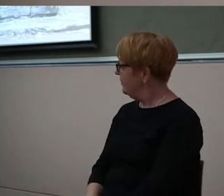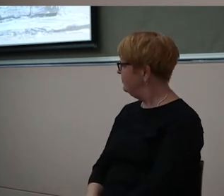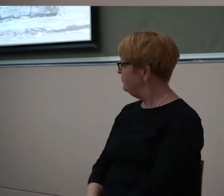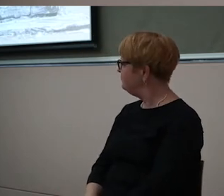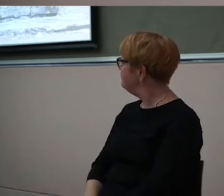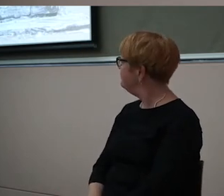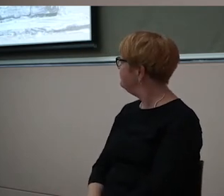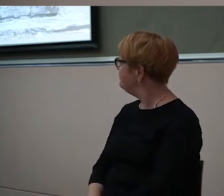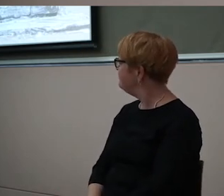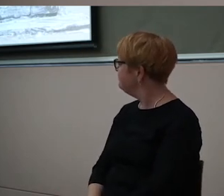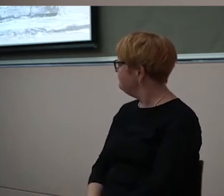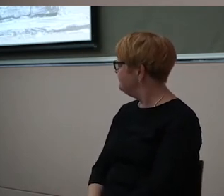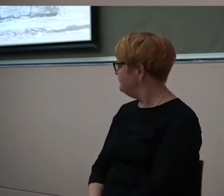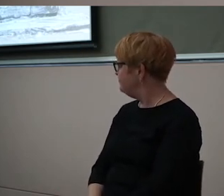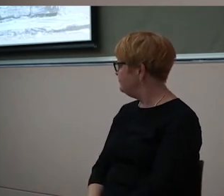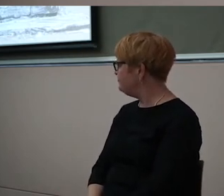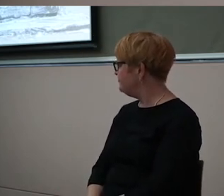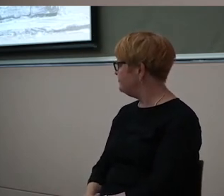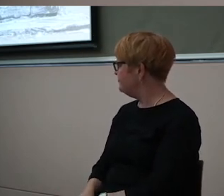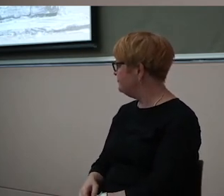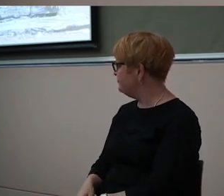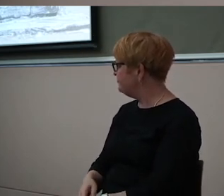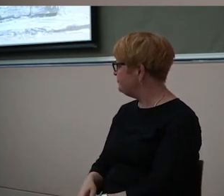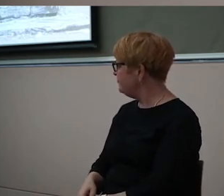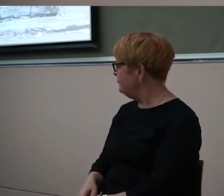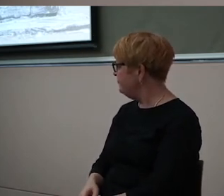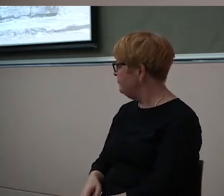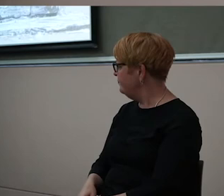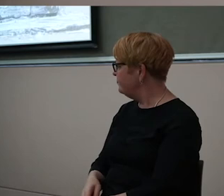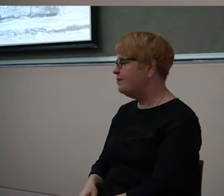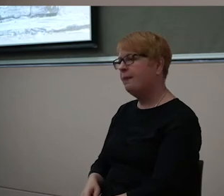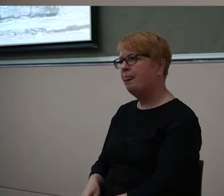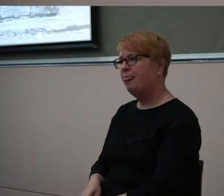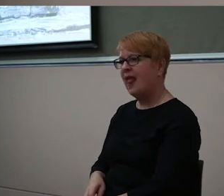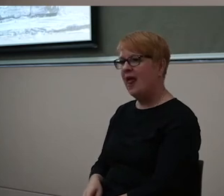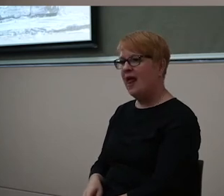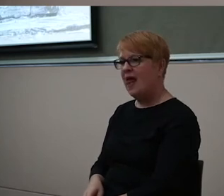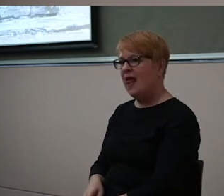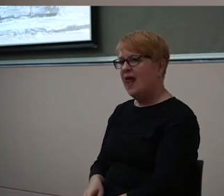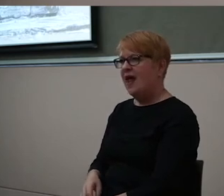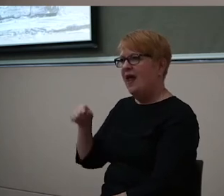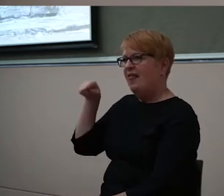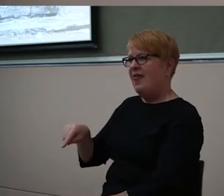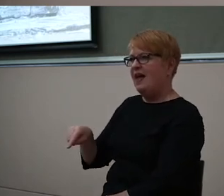that's the most accessible thing that I have. And funny enough, I still keep going back to them.